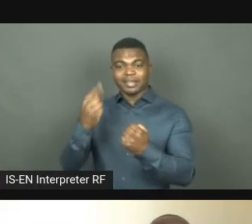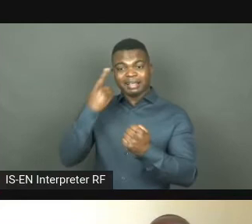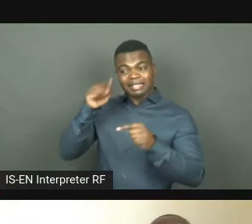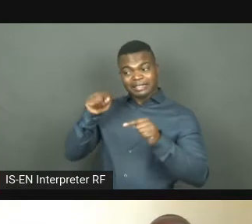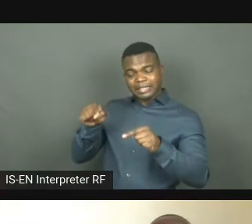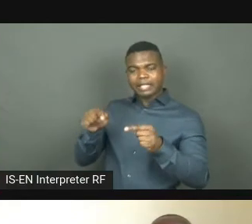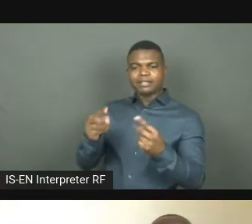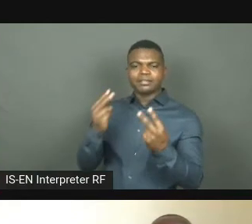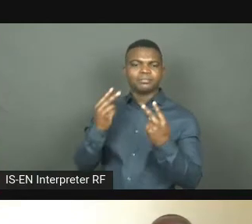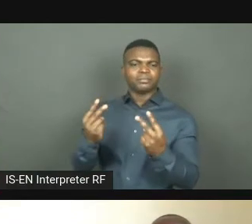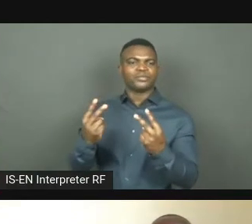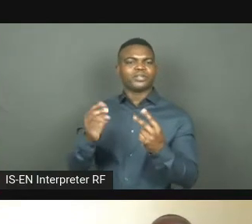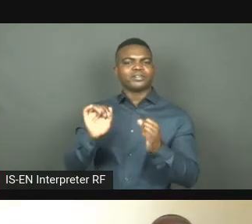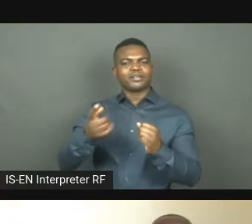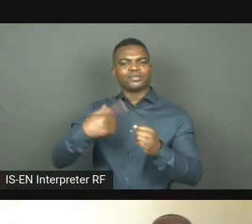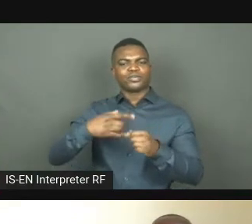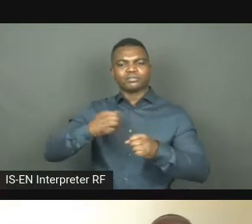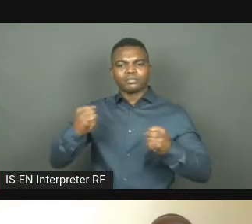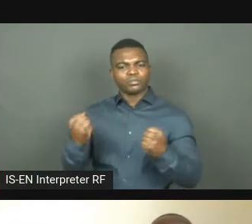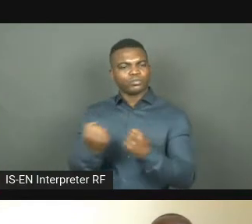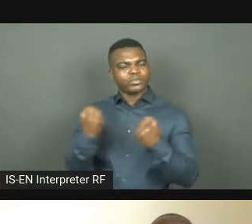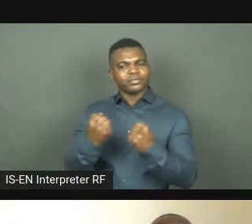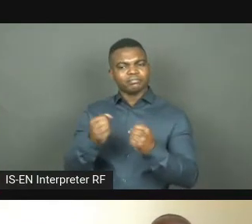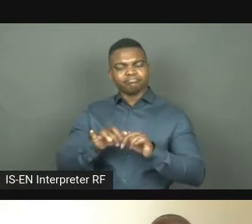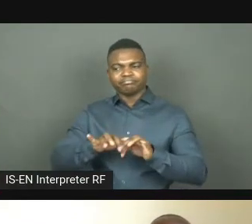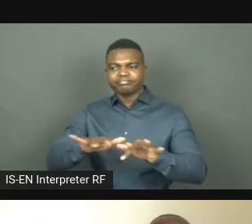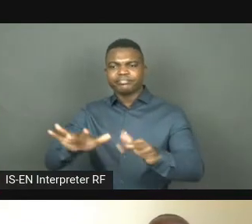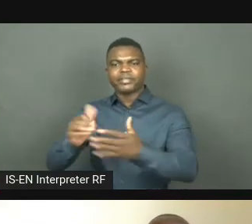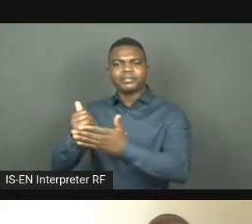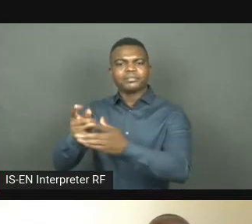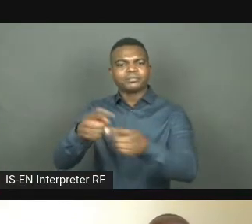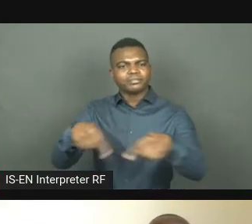where I can start to even explore.